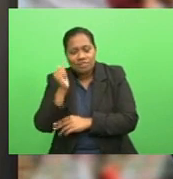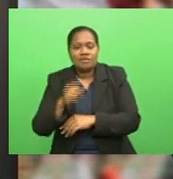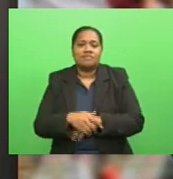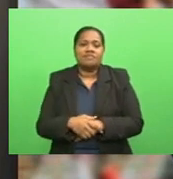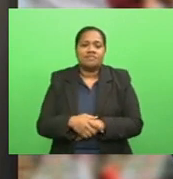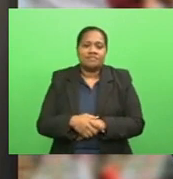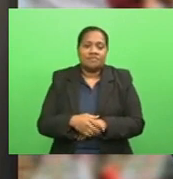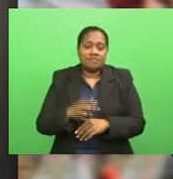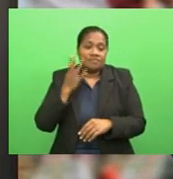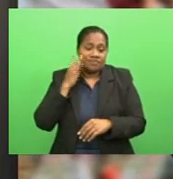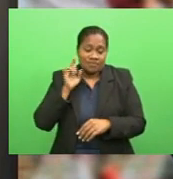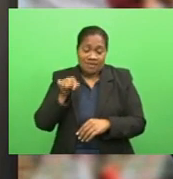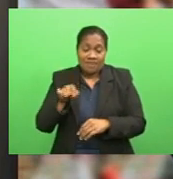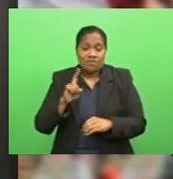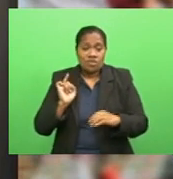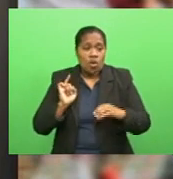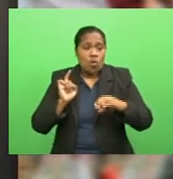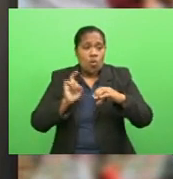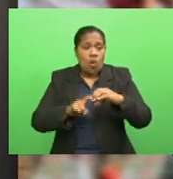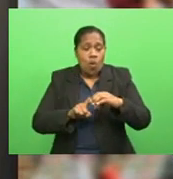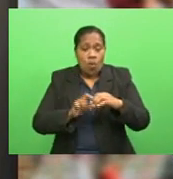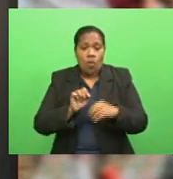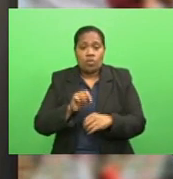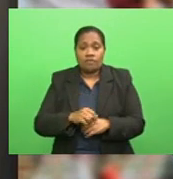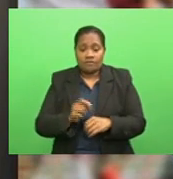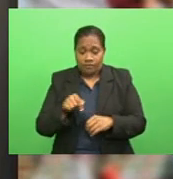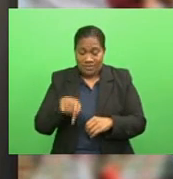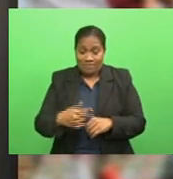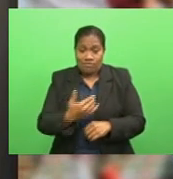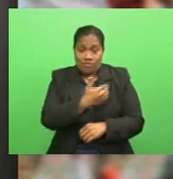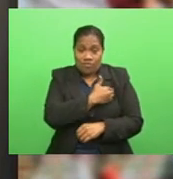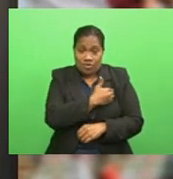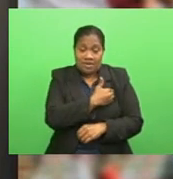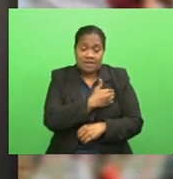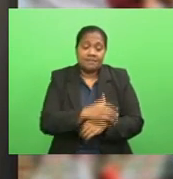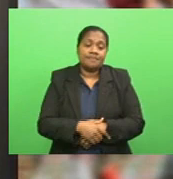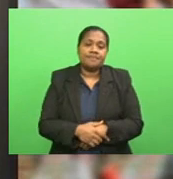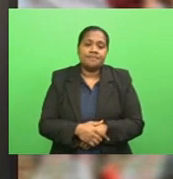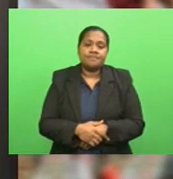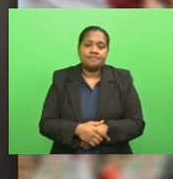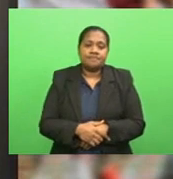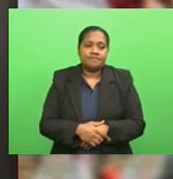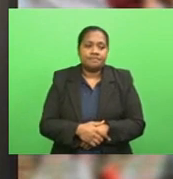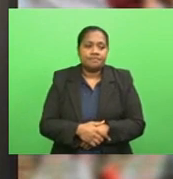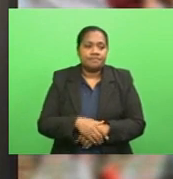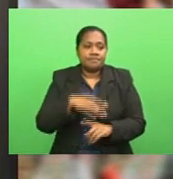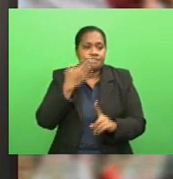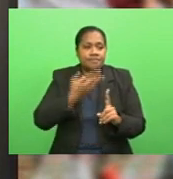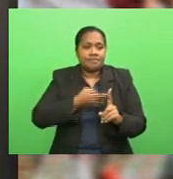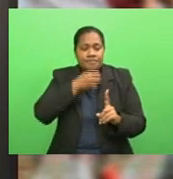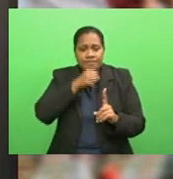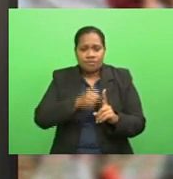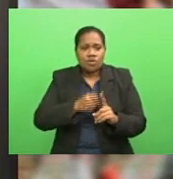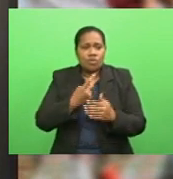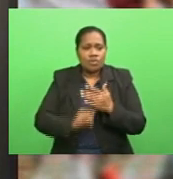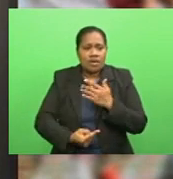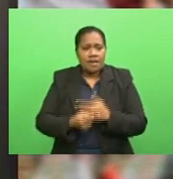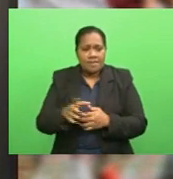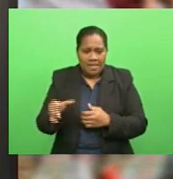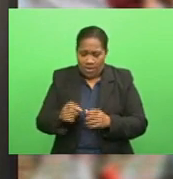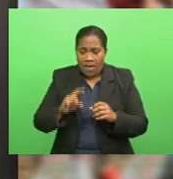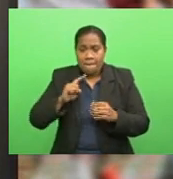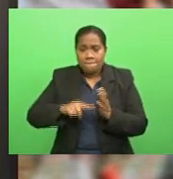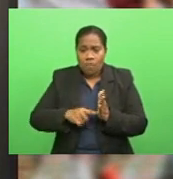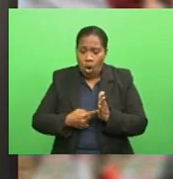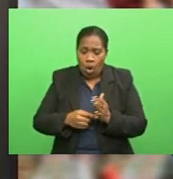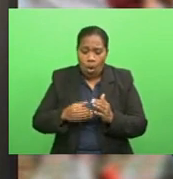goal in their scoreless draw at Aston Villa this morning. Villa goalkeeper Owen Nyland carried the ball over the line, but referee Michael